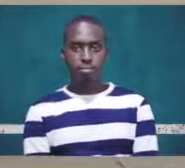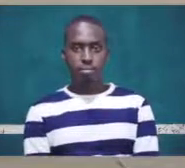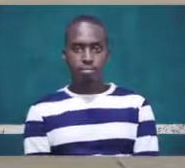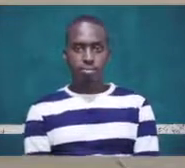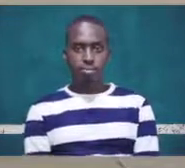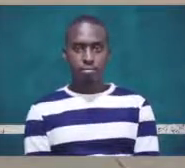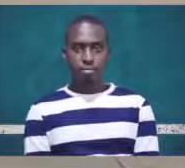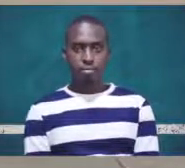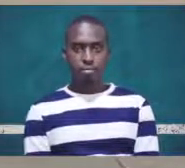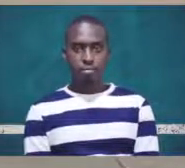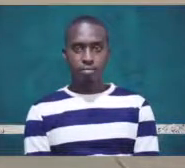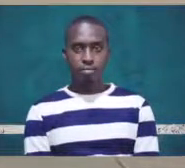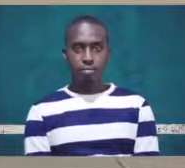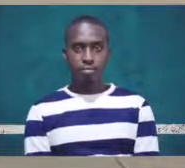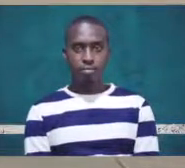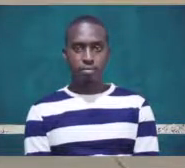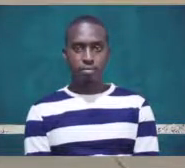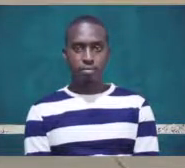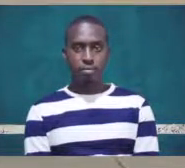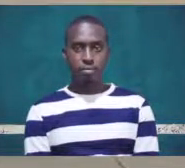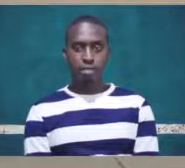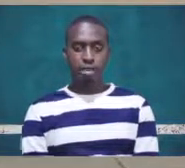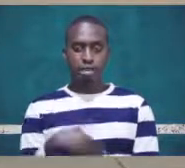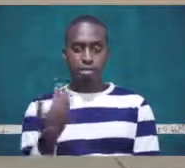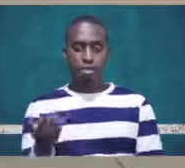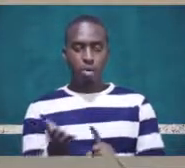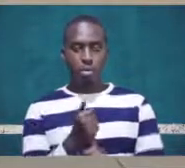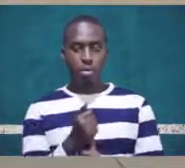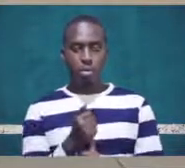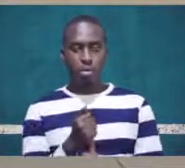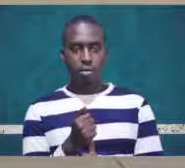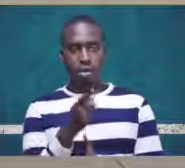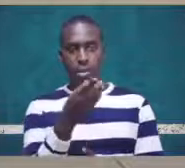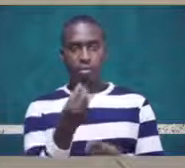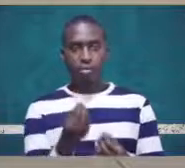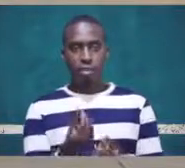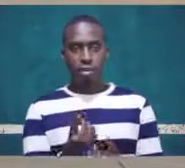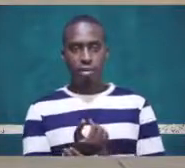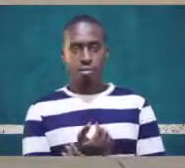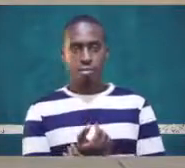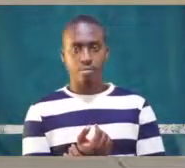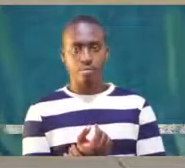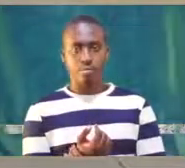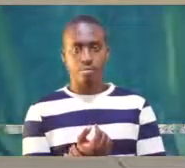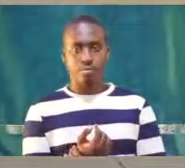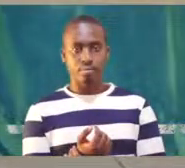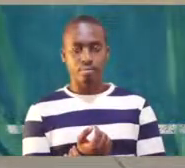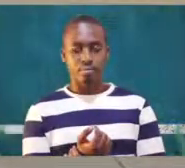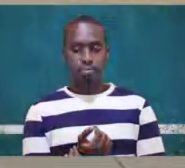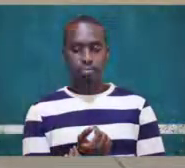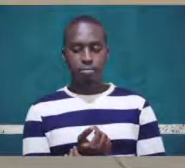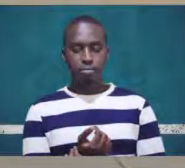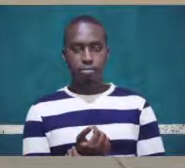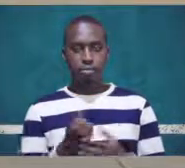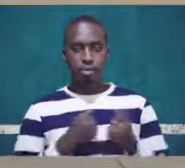600 times 18. You get this money, 800